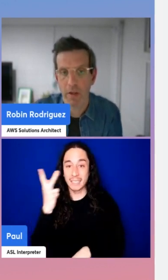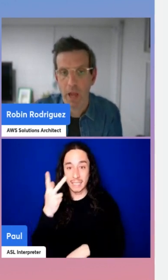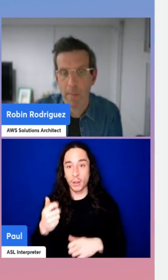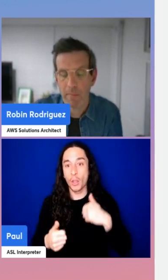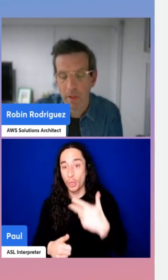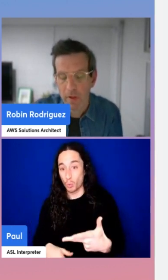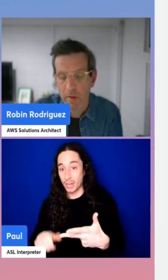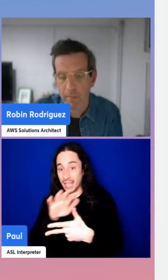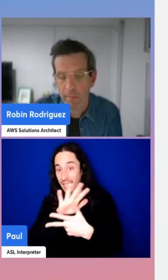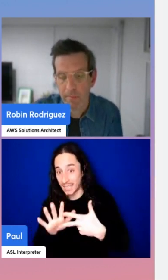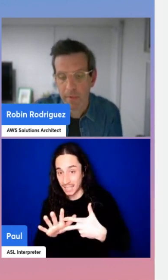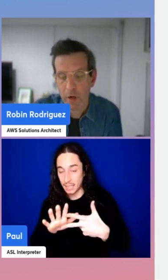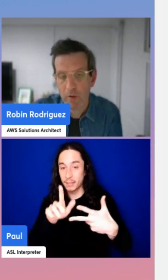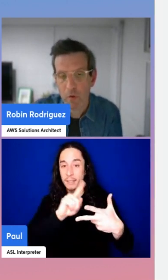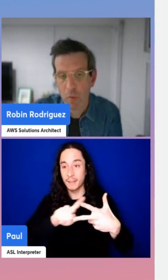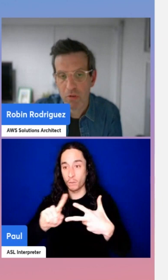different